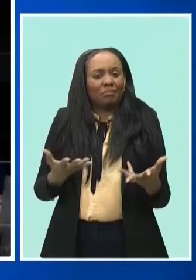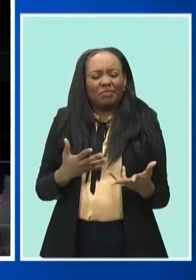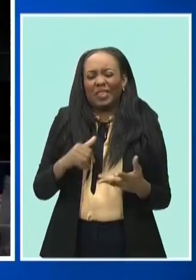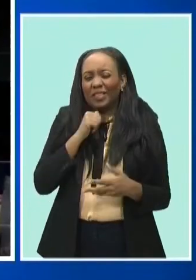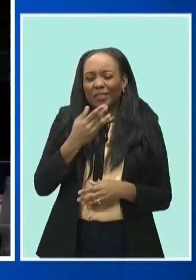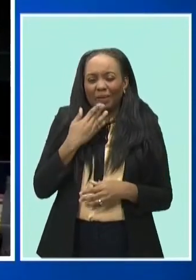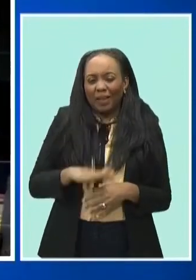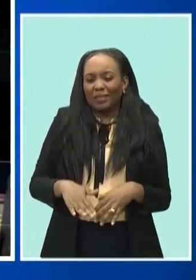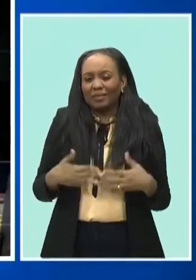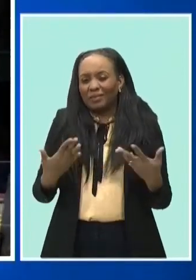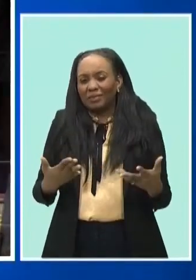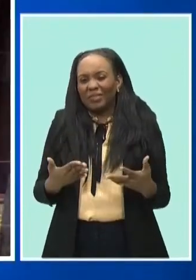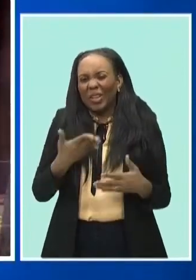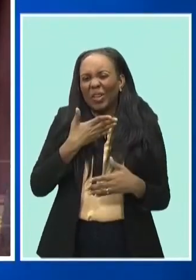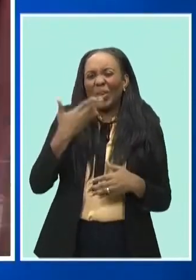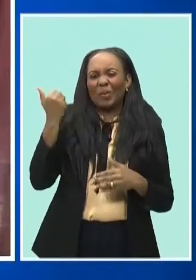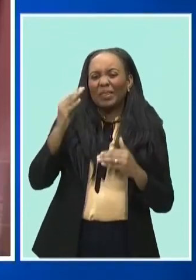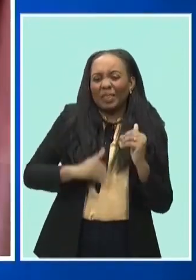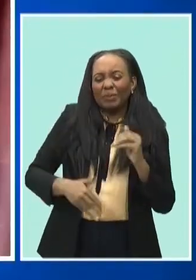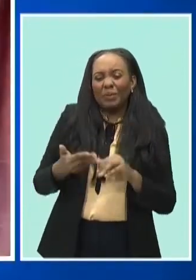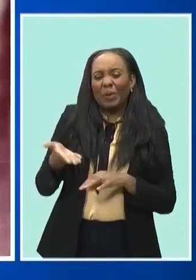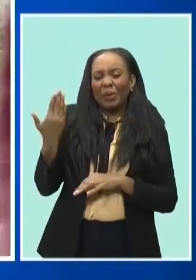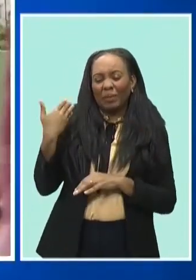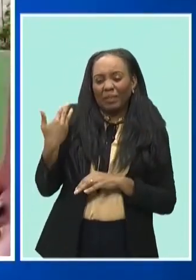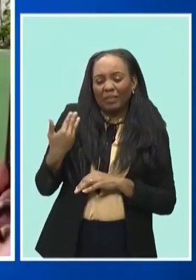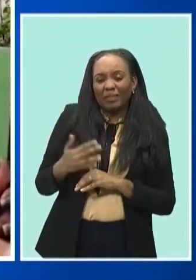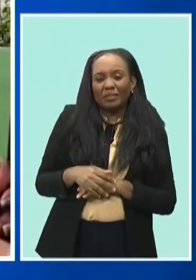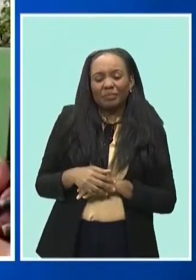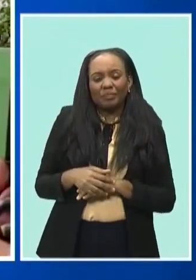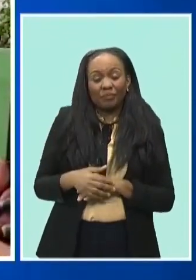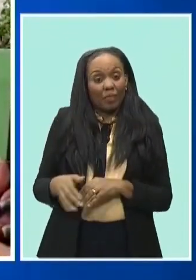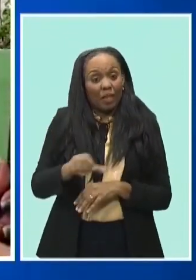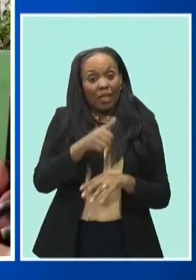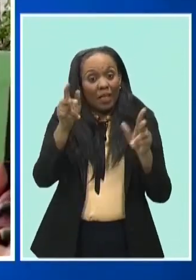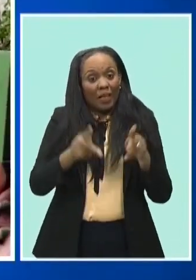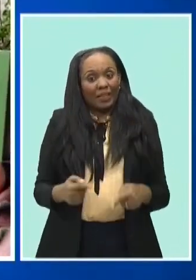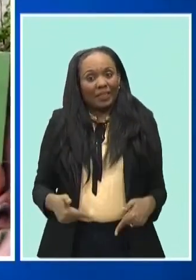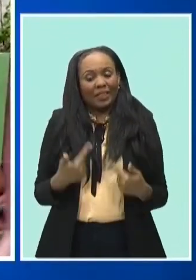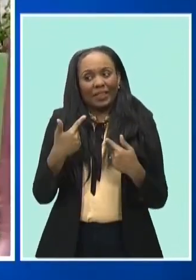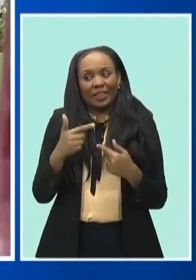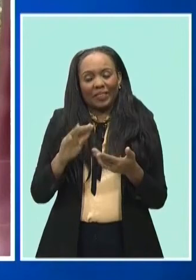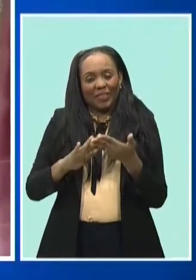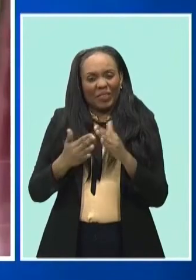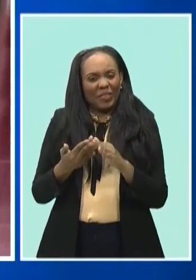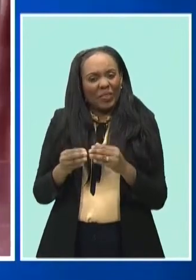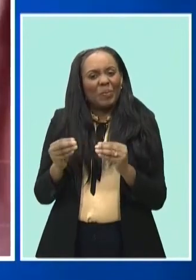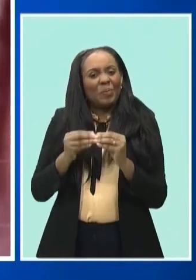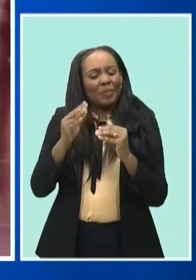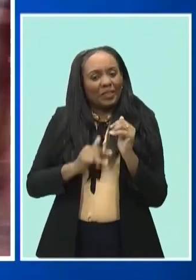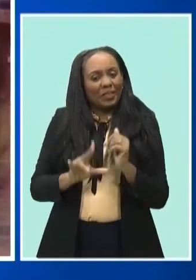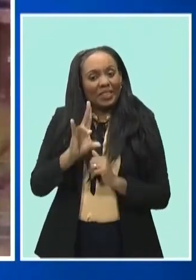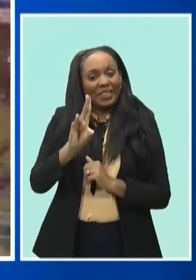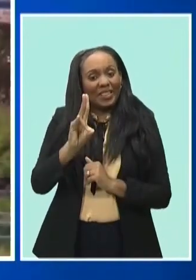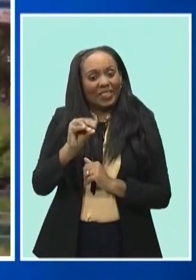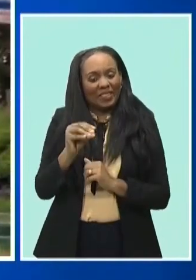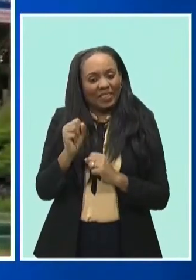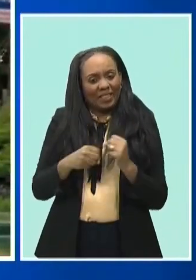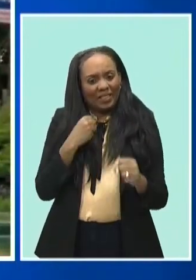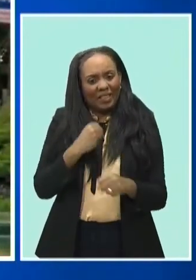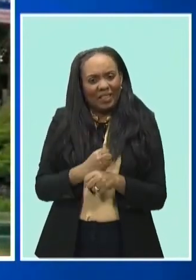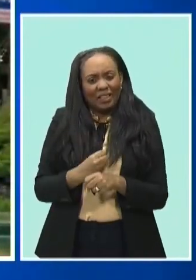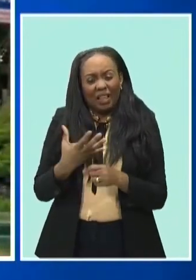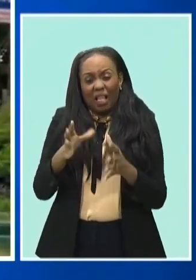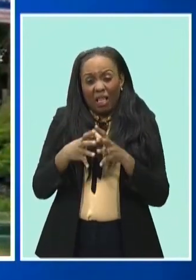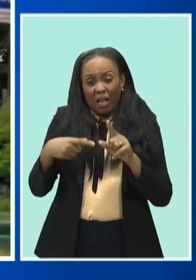not bad. It's better than before. Another resident who has lived in the community for more than 7 decades says that while there has been many